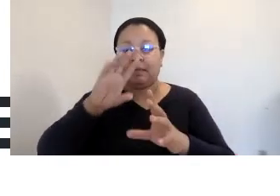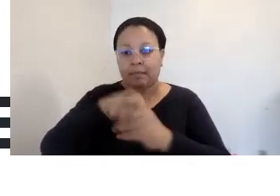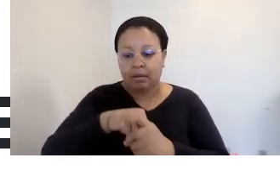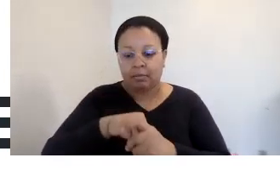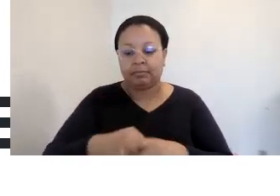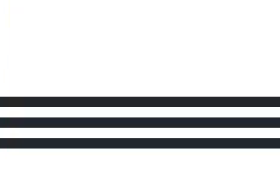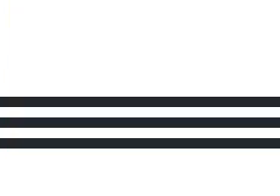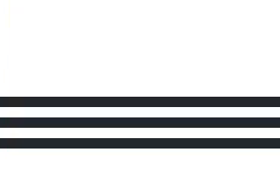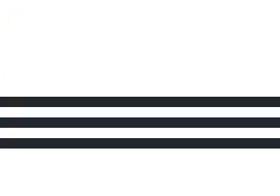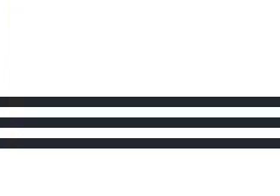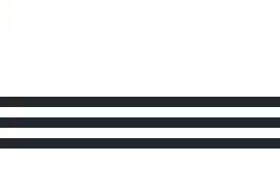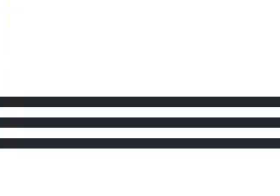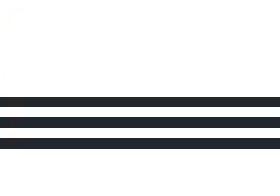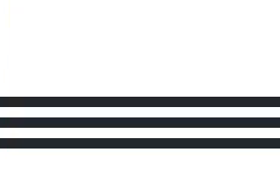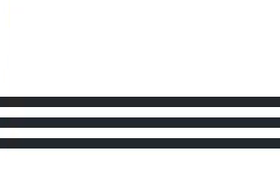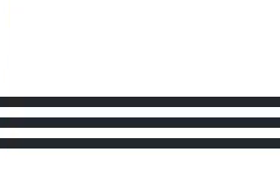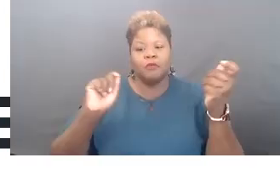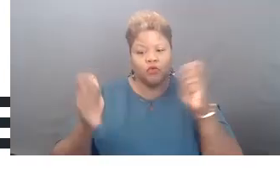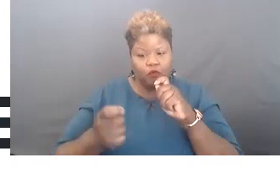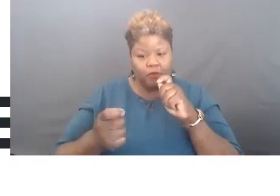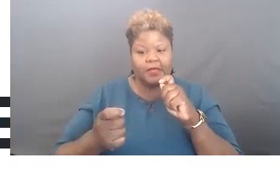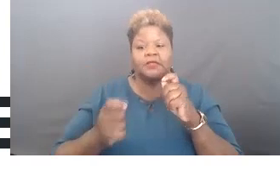take into account the work of disabled people.